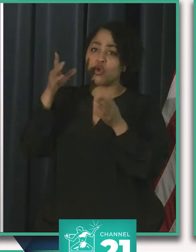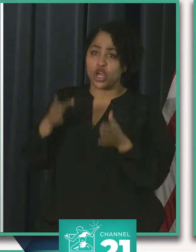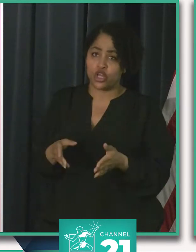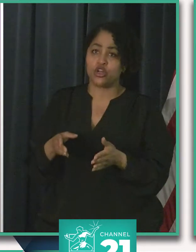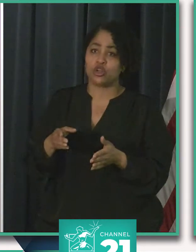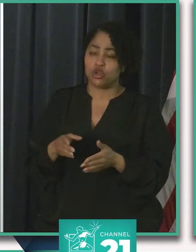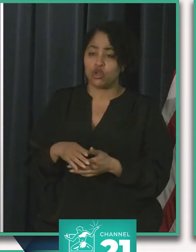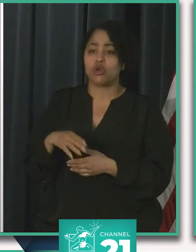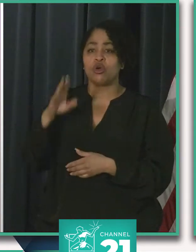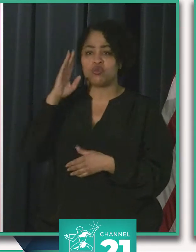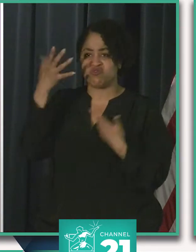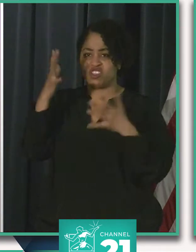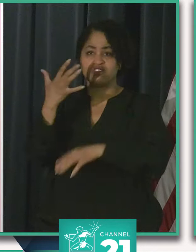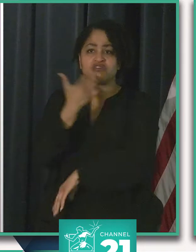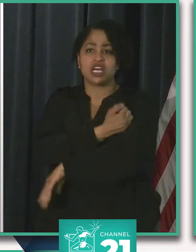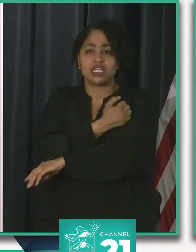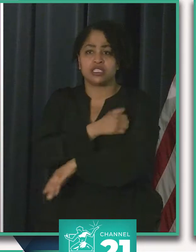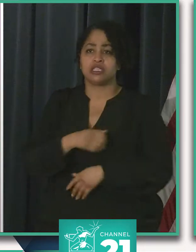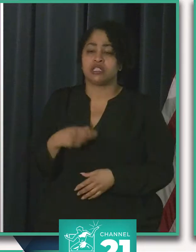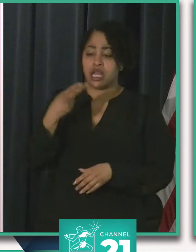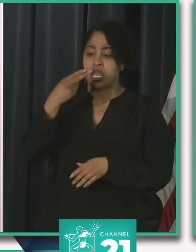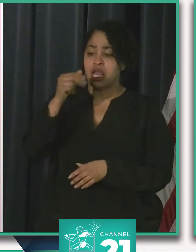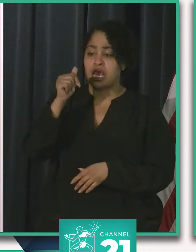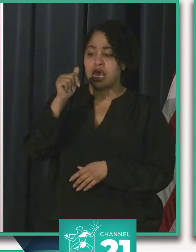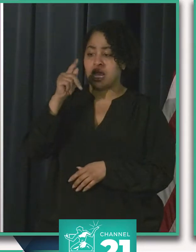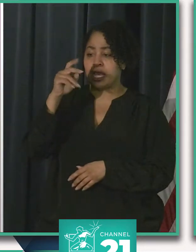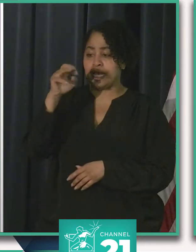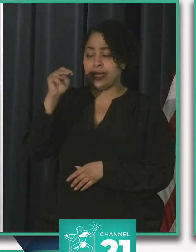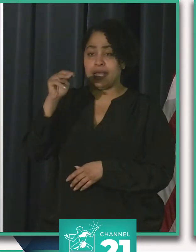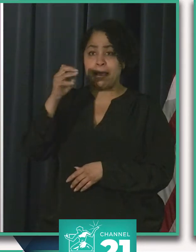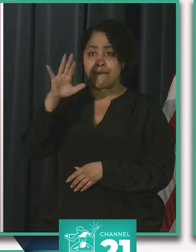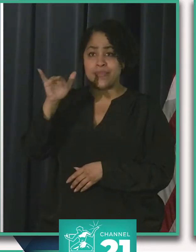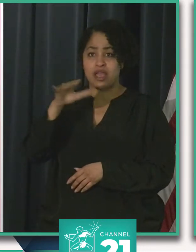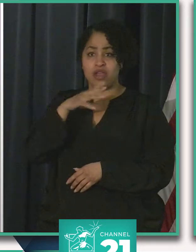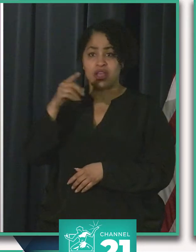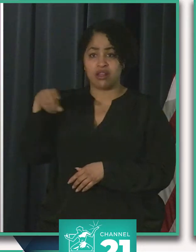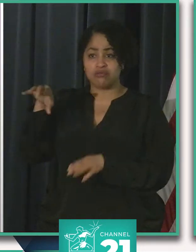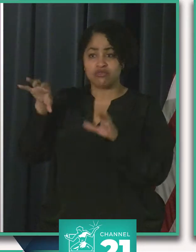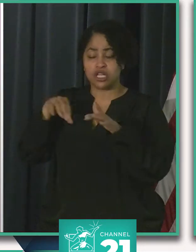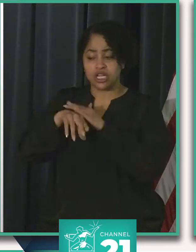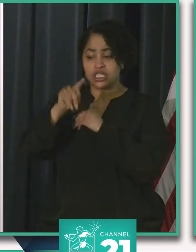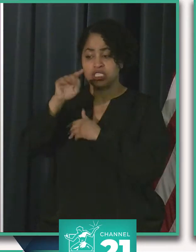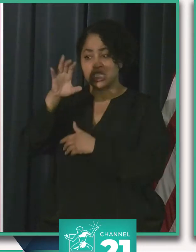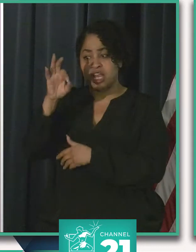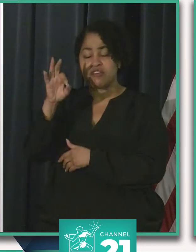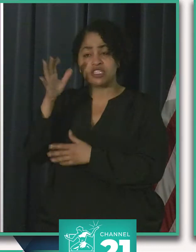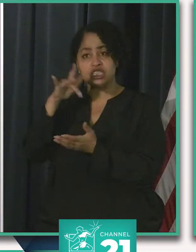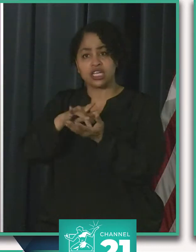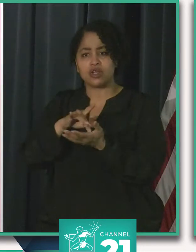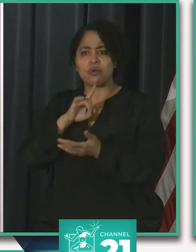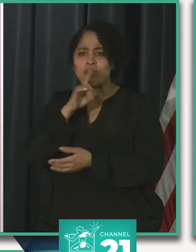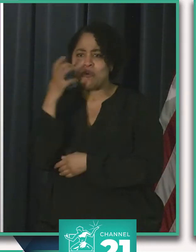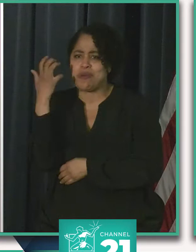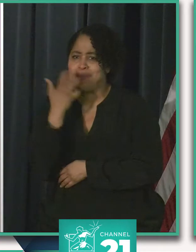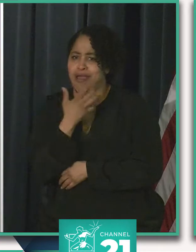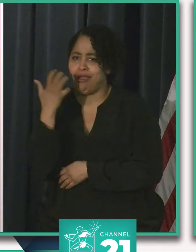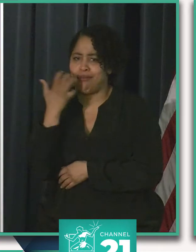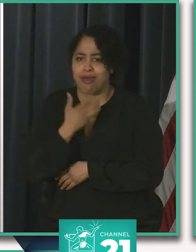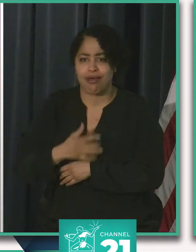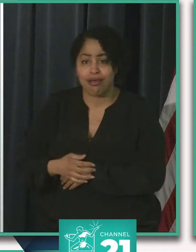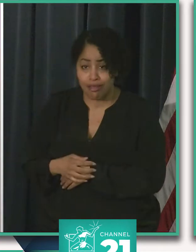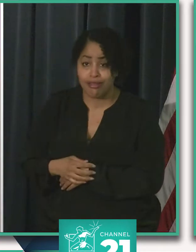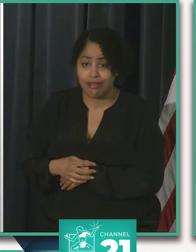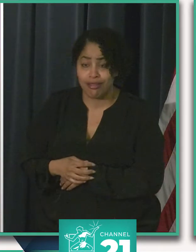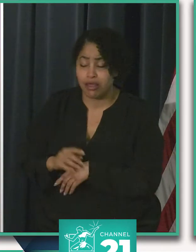vaccinated. What Hakeem Berry and the team have done at the TCF Center is nothing short of remarkable. But